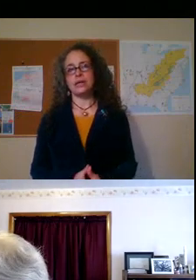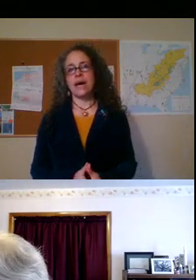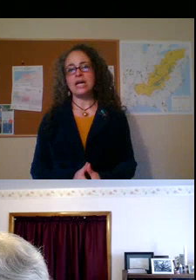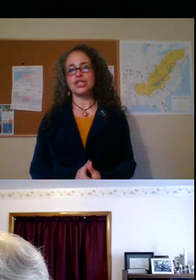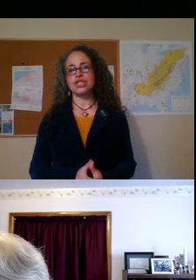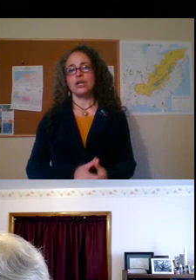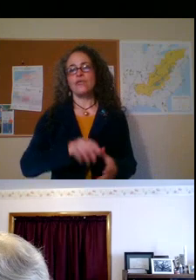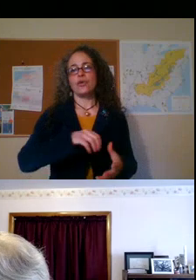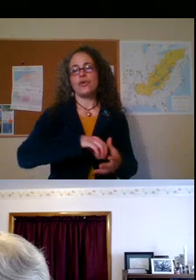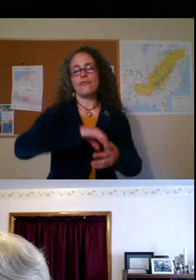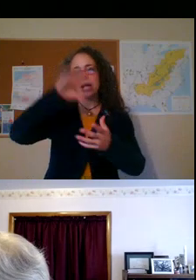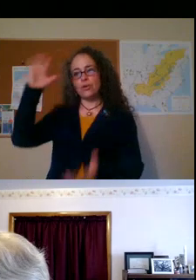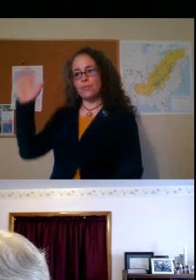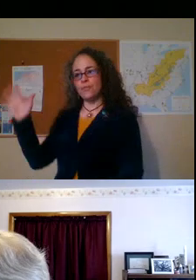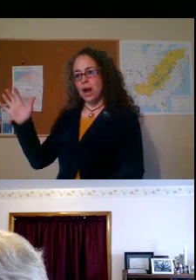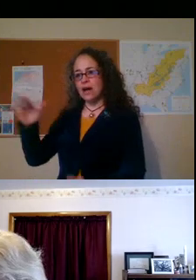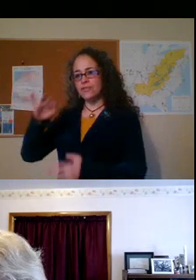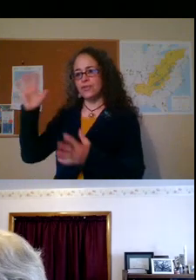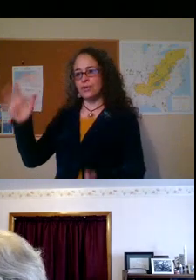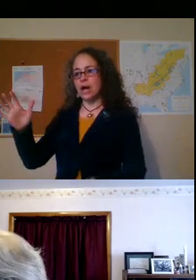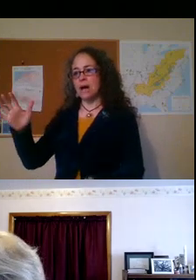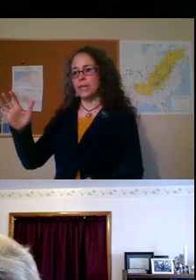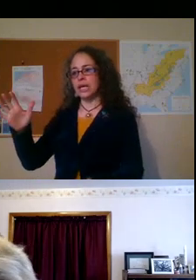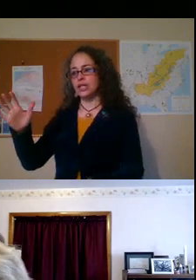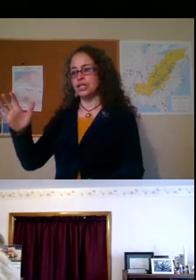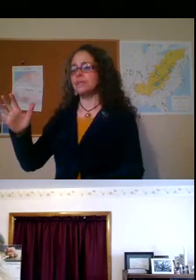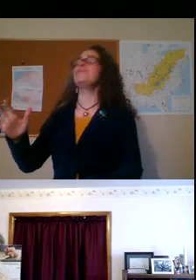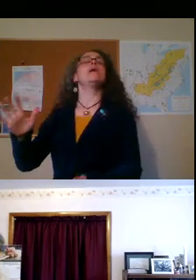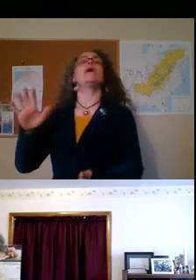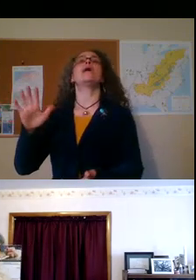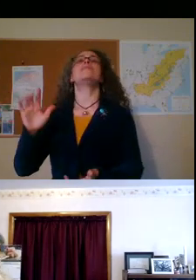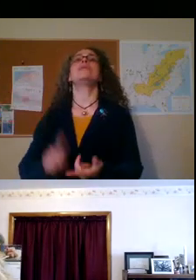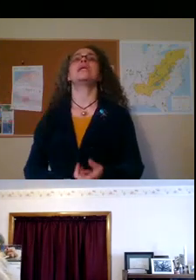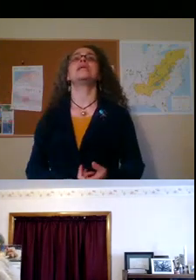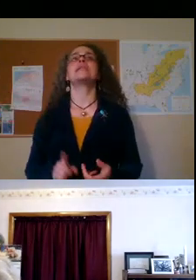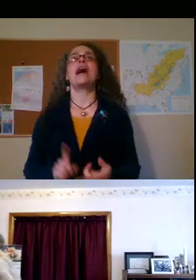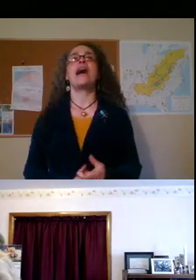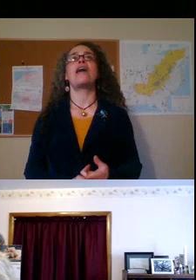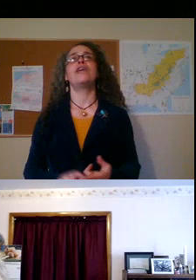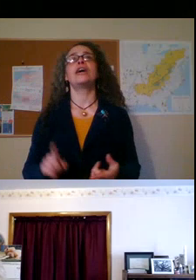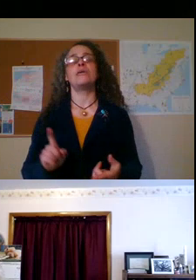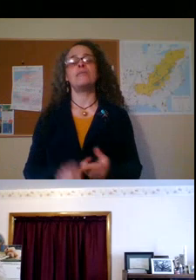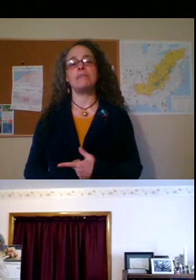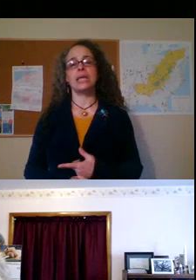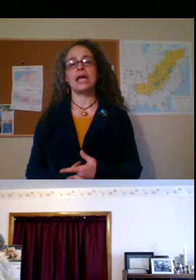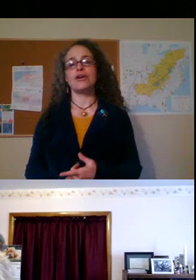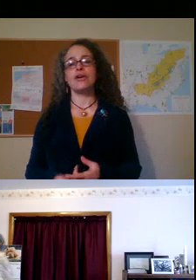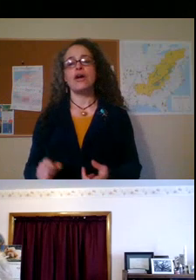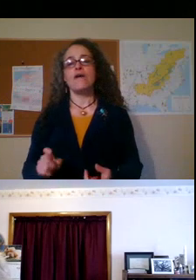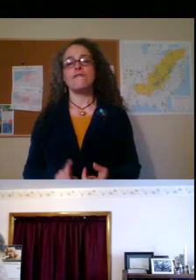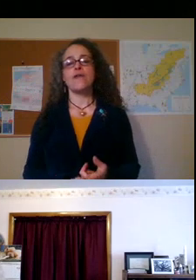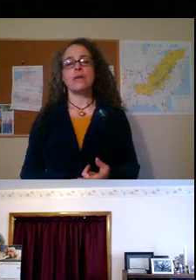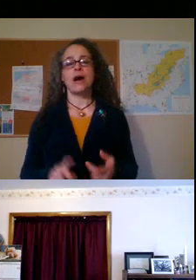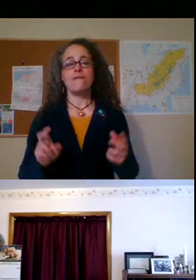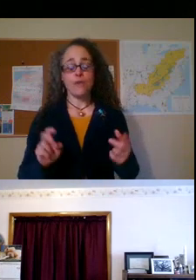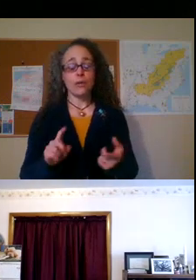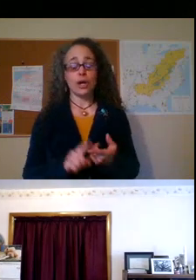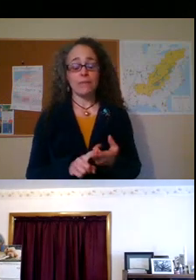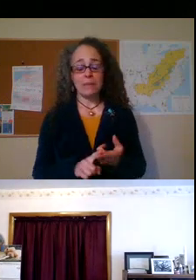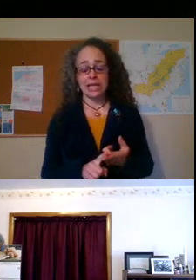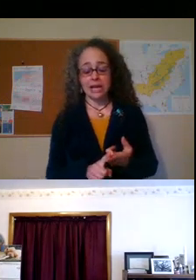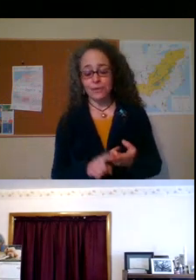your in-kind match for the final draft of your application, you need to have a commitment letter